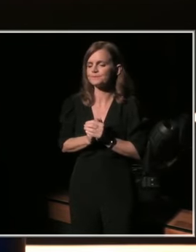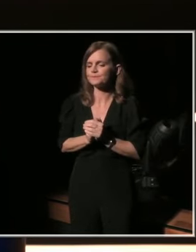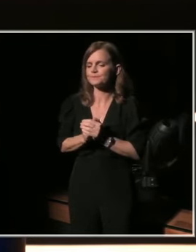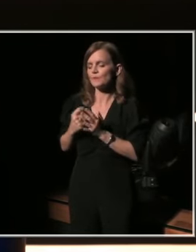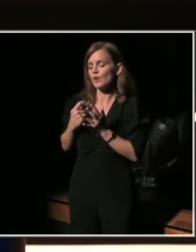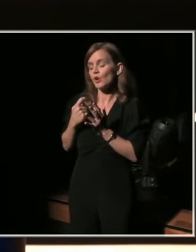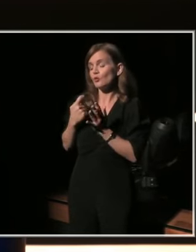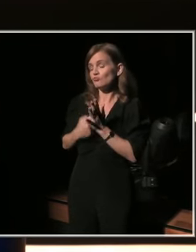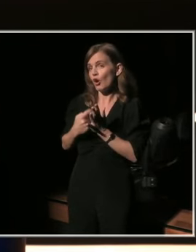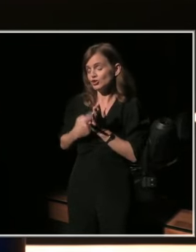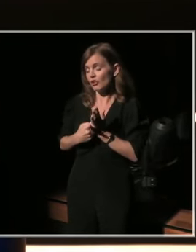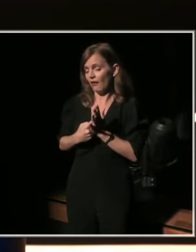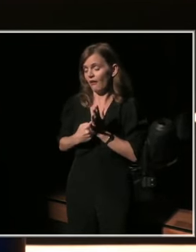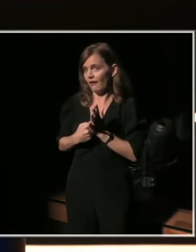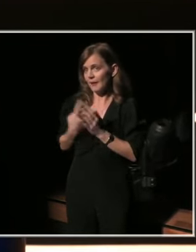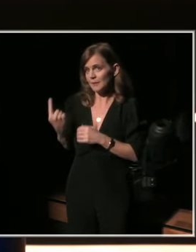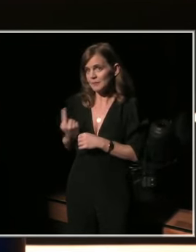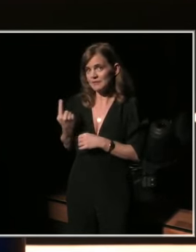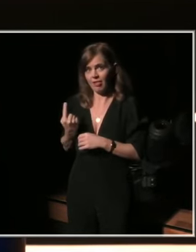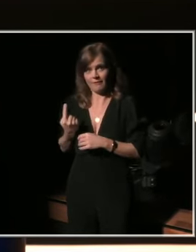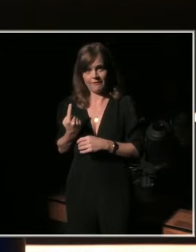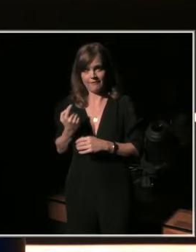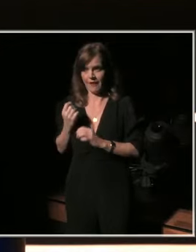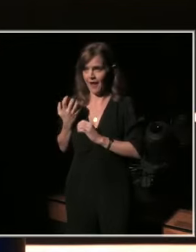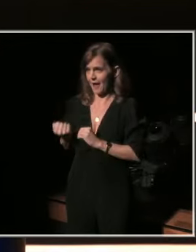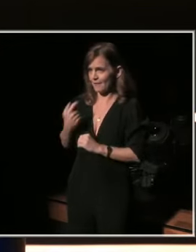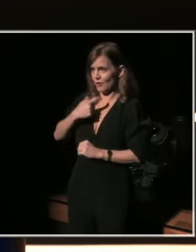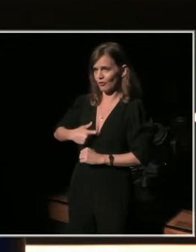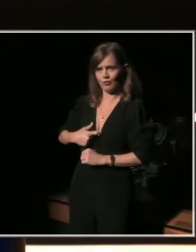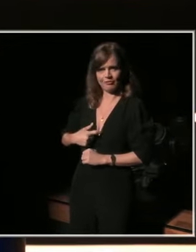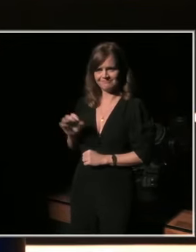Roger didn't actually have a role,